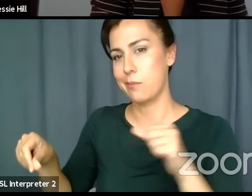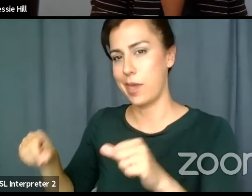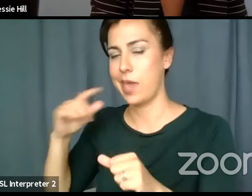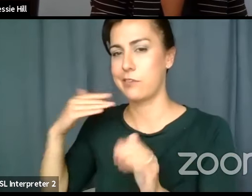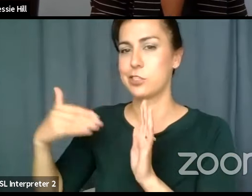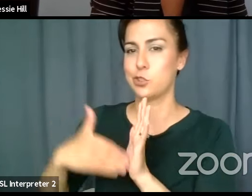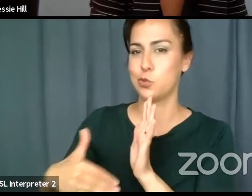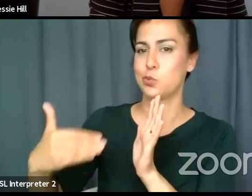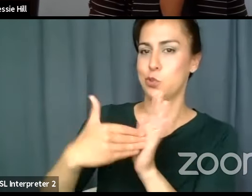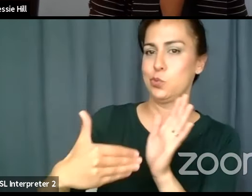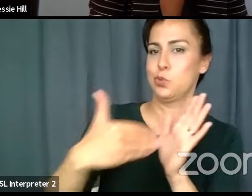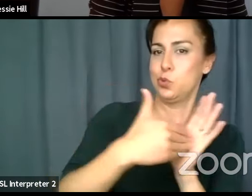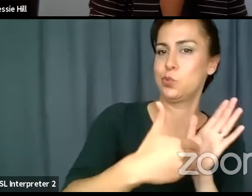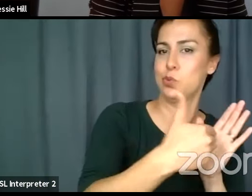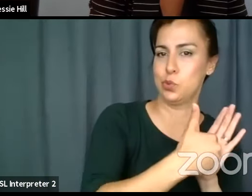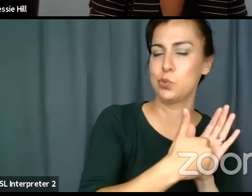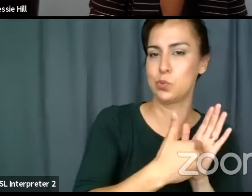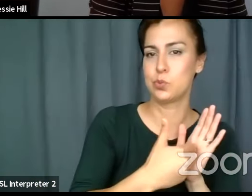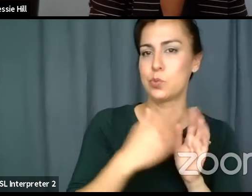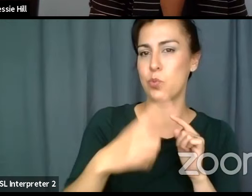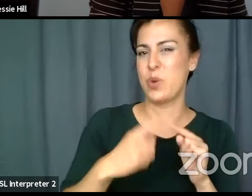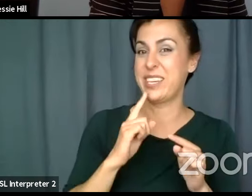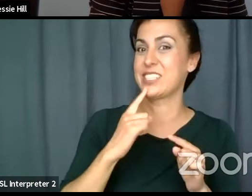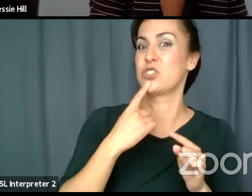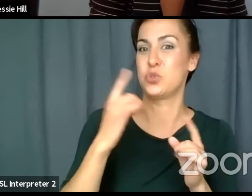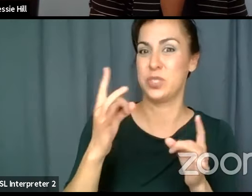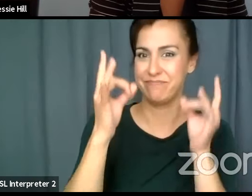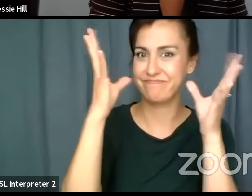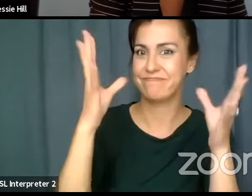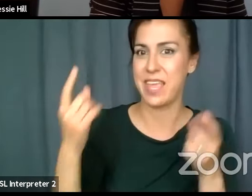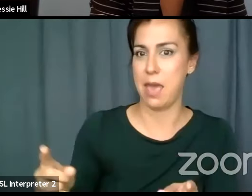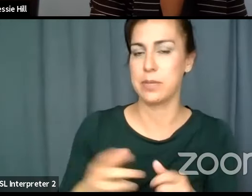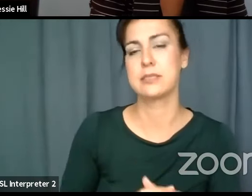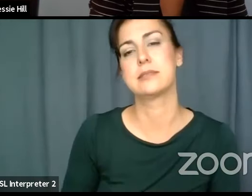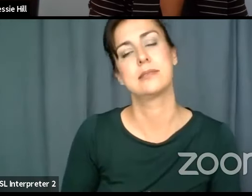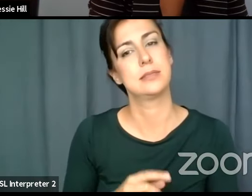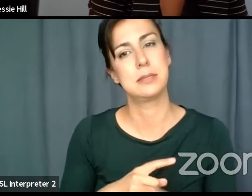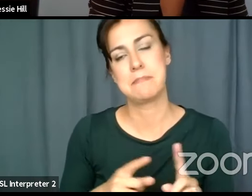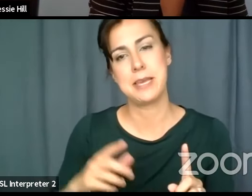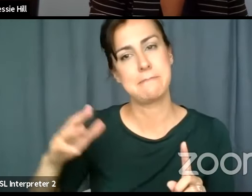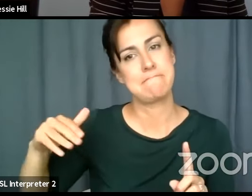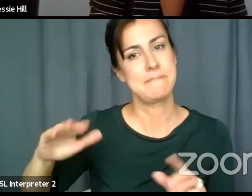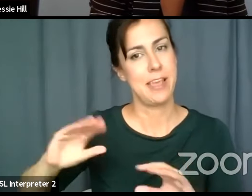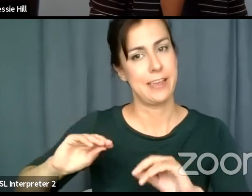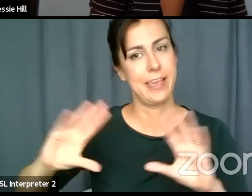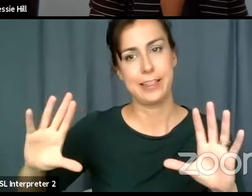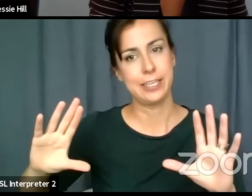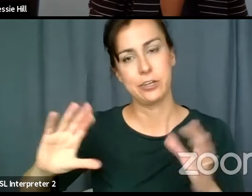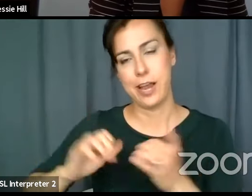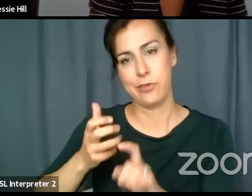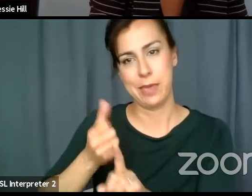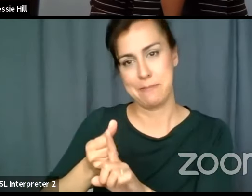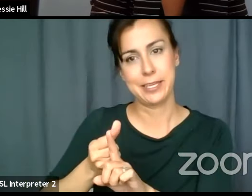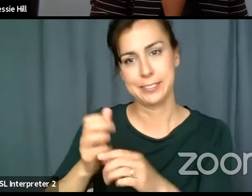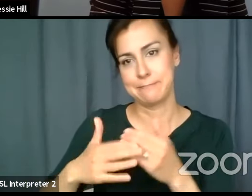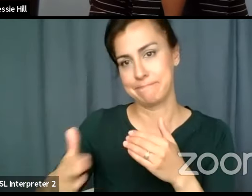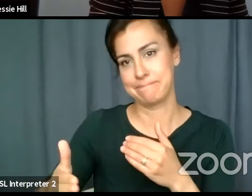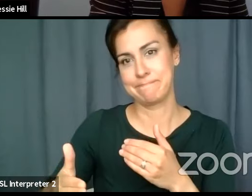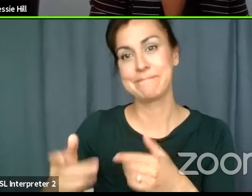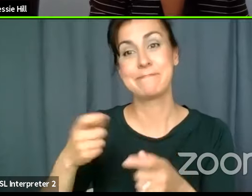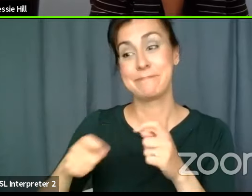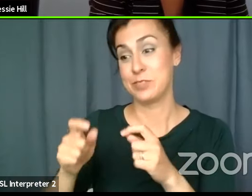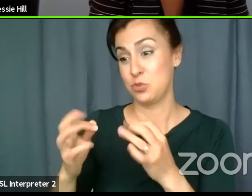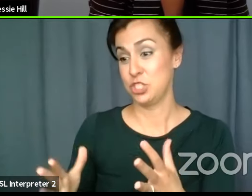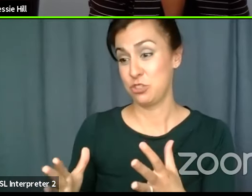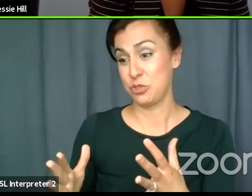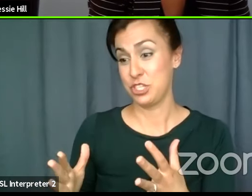when there are extreme cases. But it's not clear, at least thus far, that that's had much of a disciplining effect. Mm-hmm.